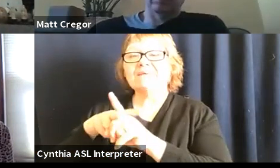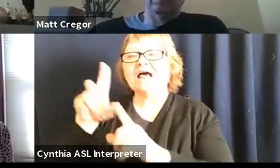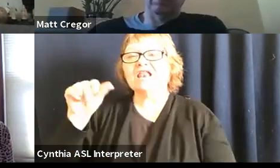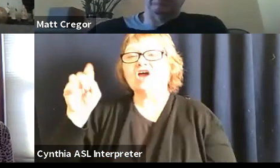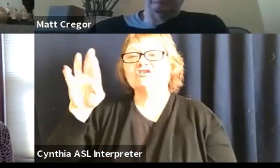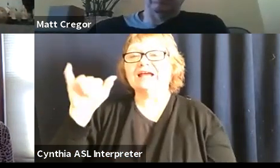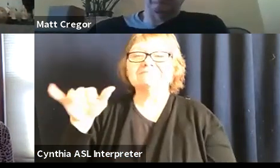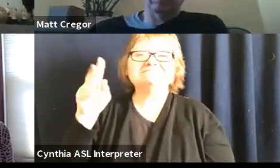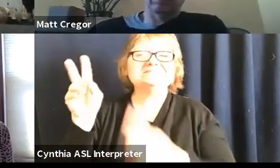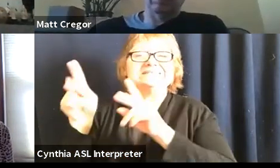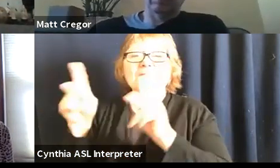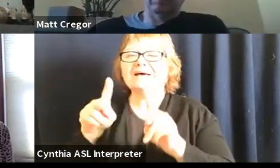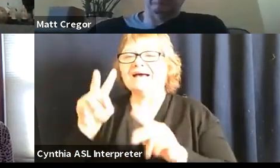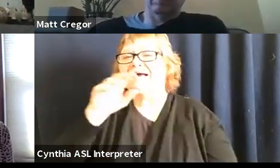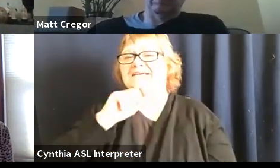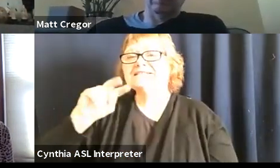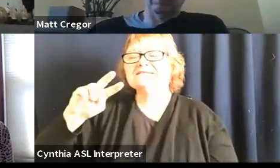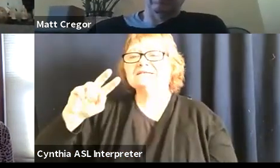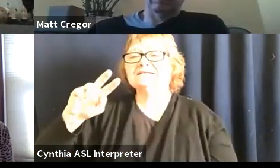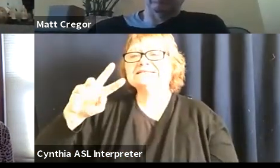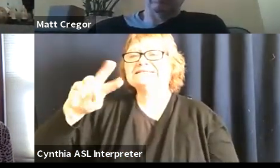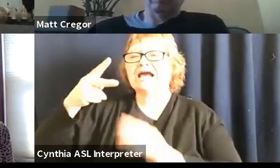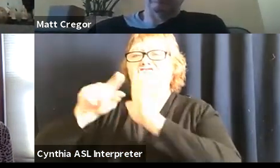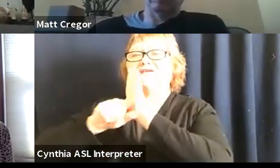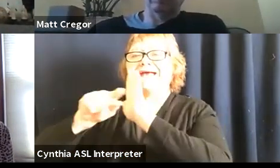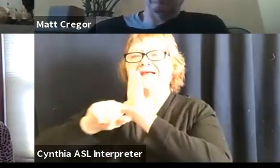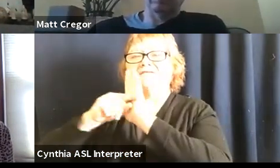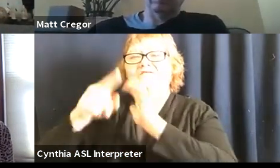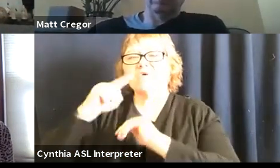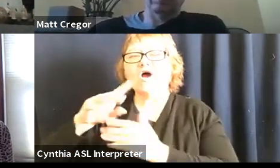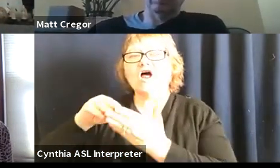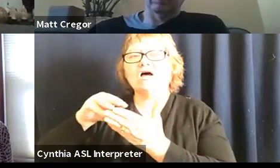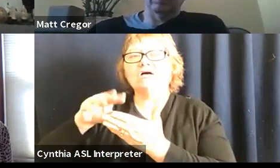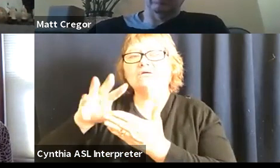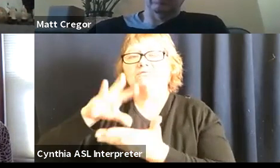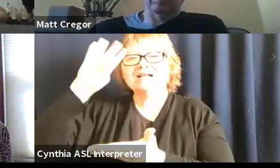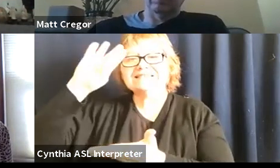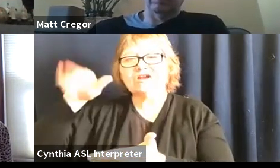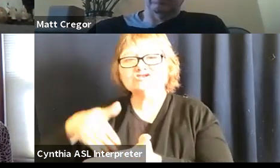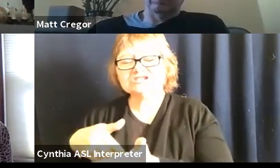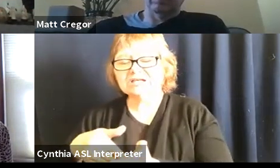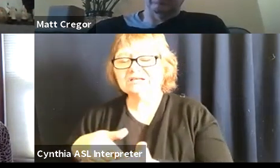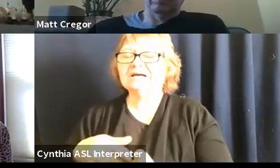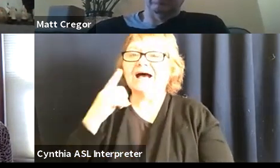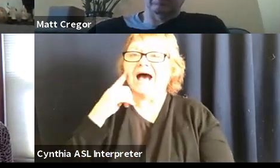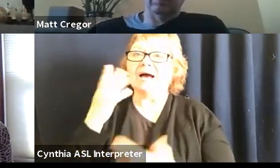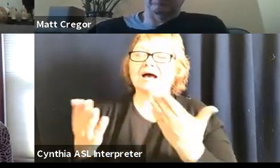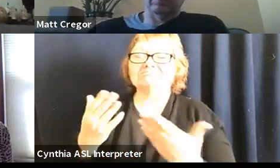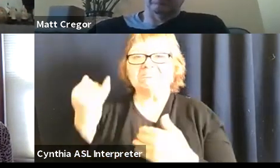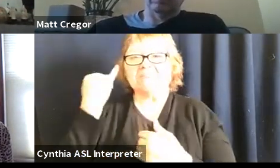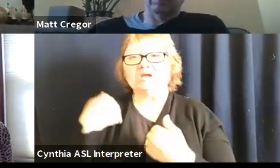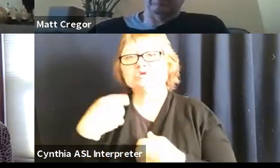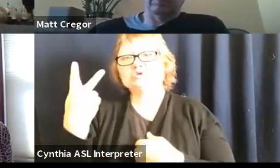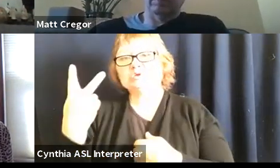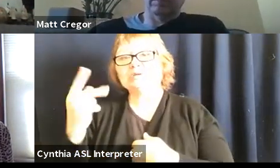for second graders coming out of early learning centers. I acknowledge that you may want to do a two-tier priority